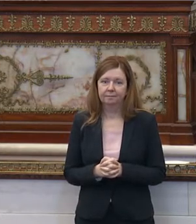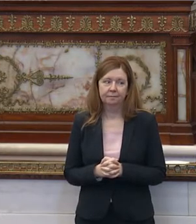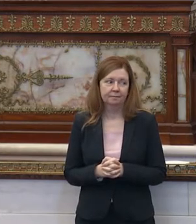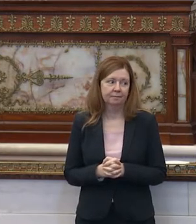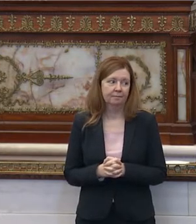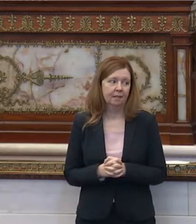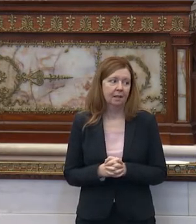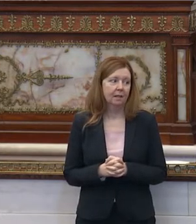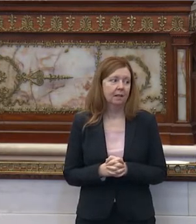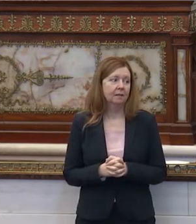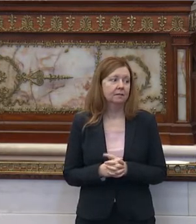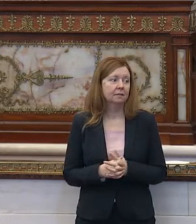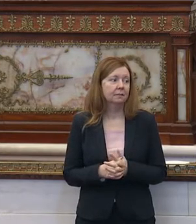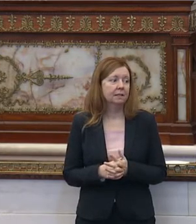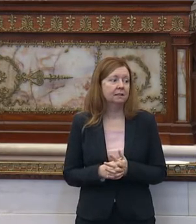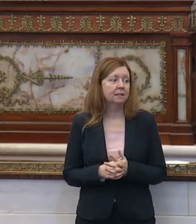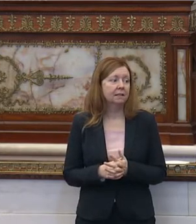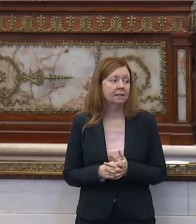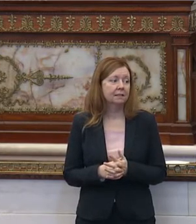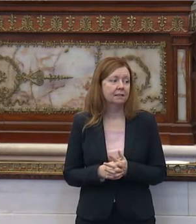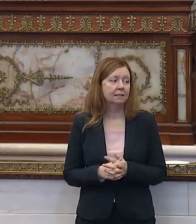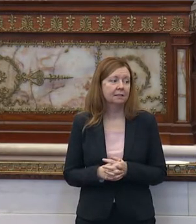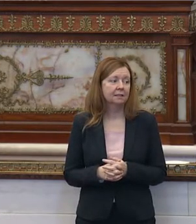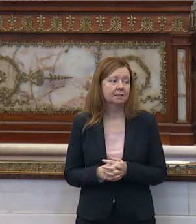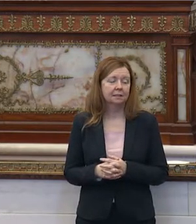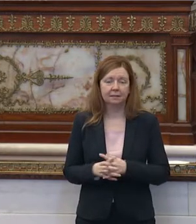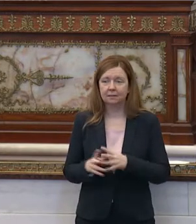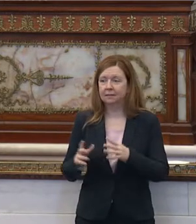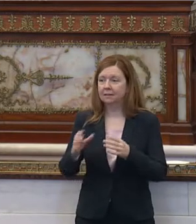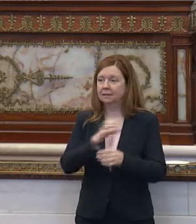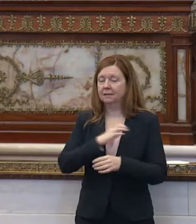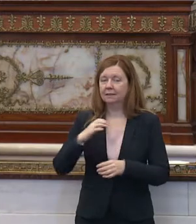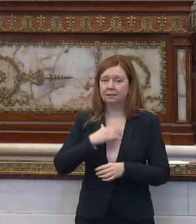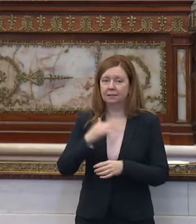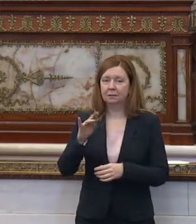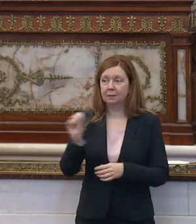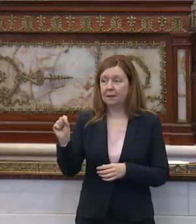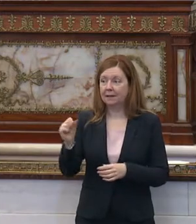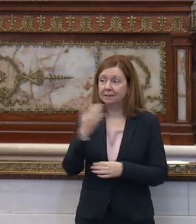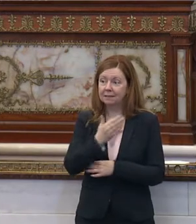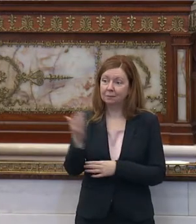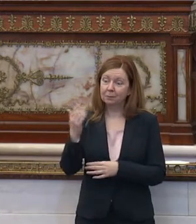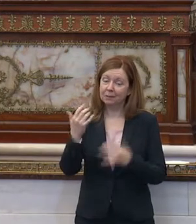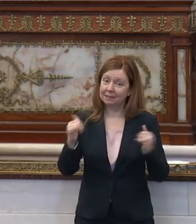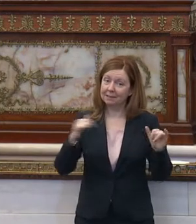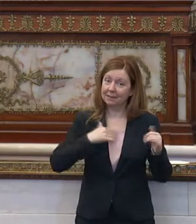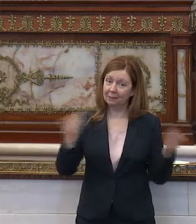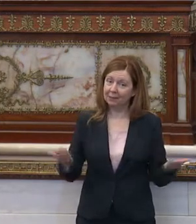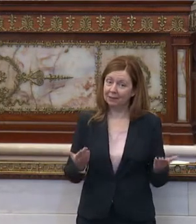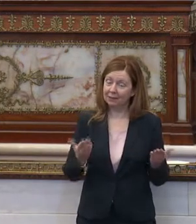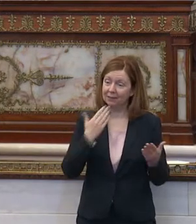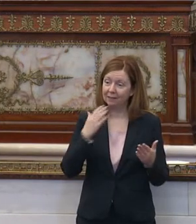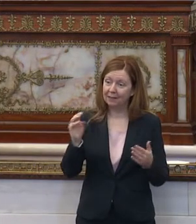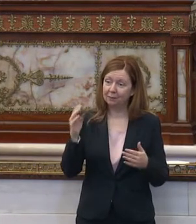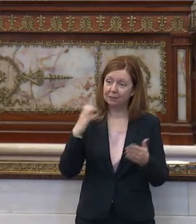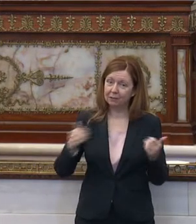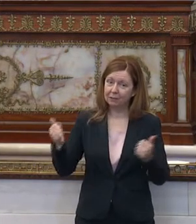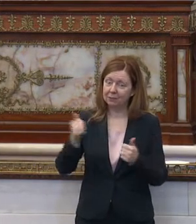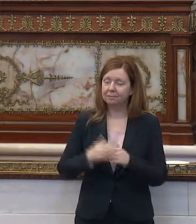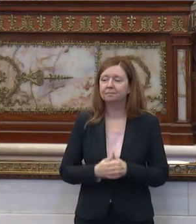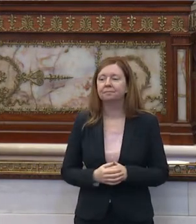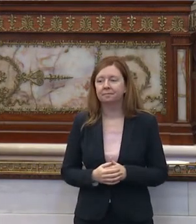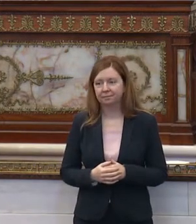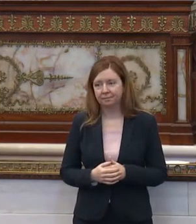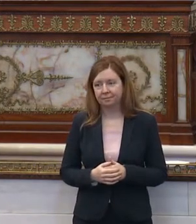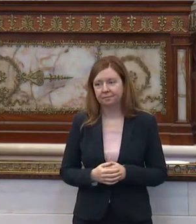you speak. Councilmember Cindy Bass. Good morning, still. I am present. Thank you, Mr. Chairman. No